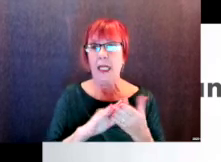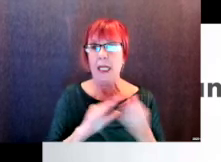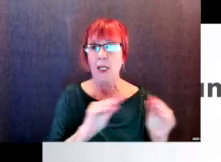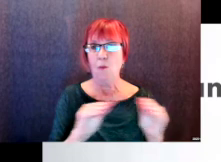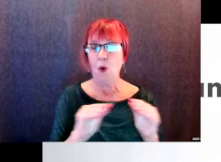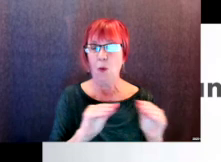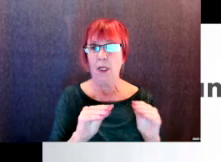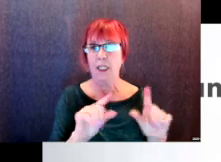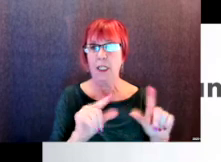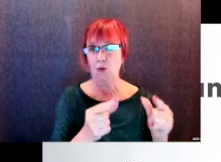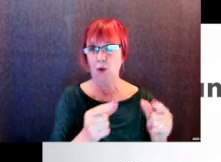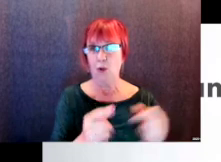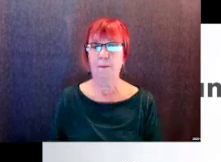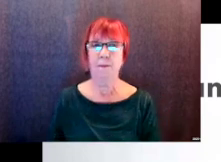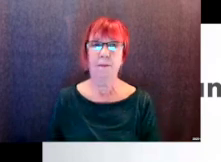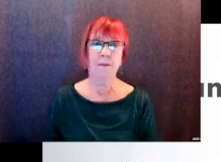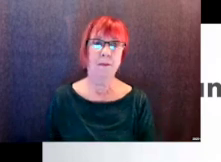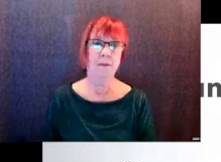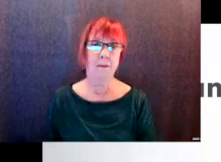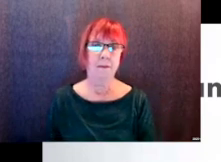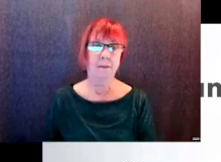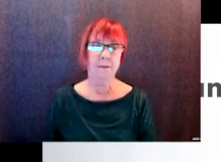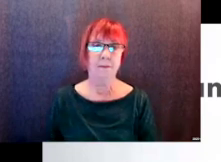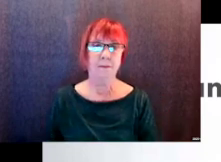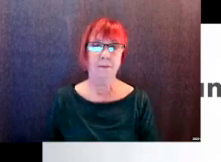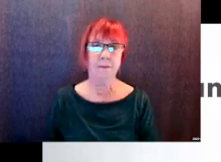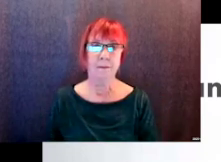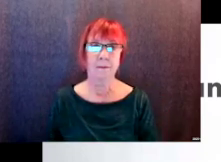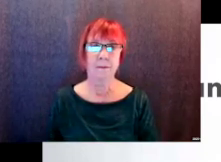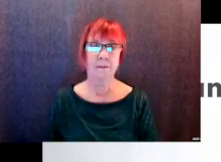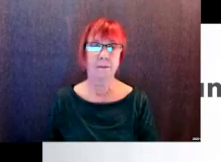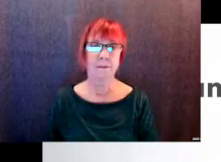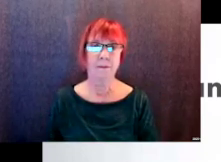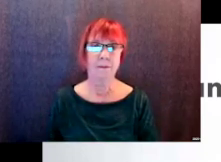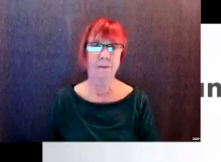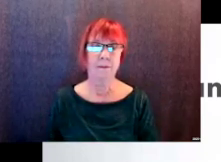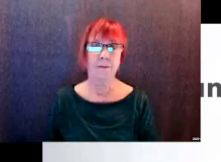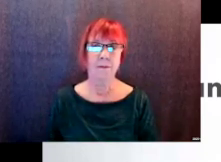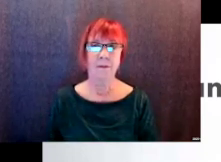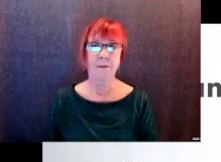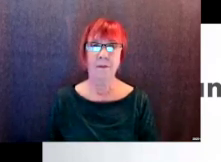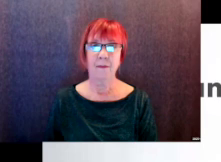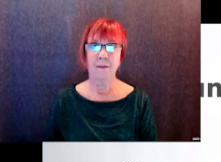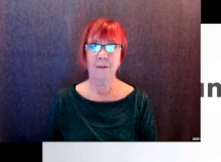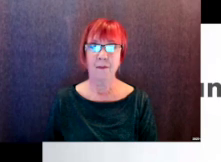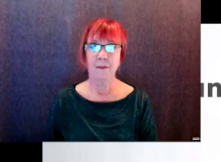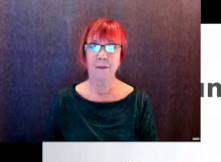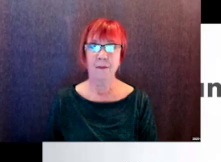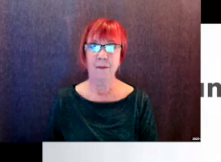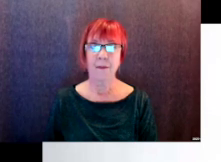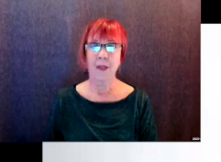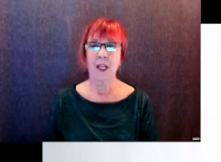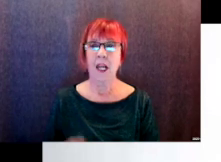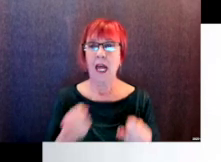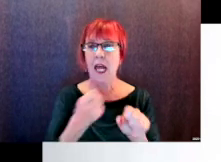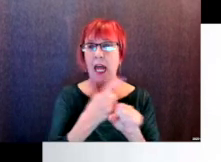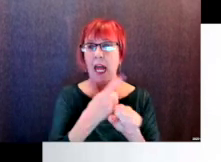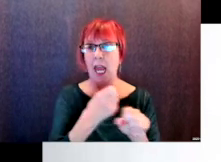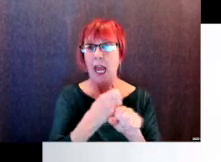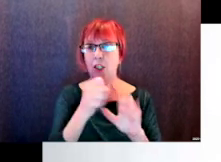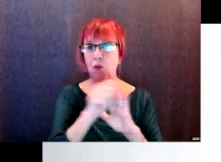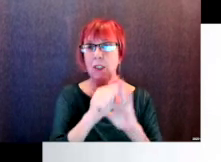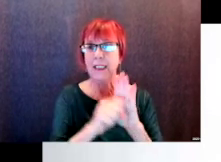main collaboration time. I think that could go into August a bit as well. Next slide, please.